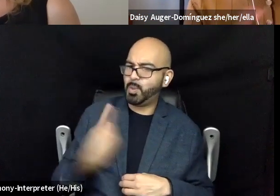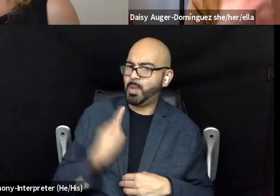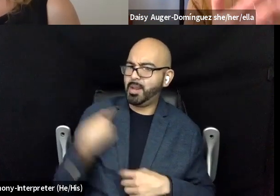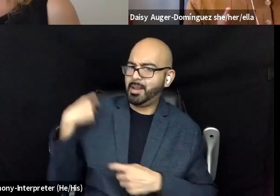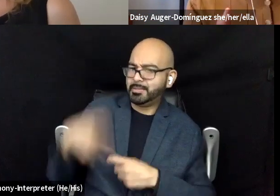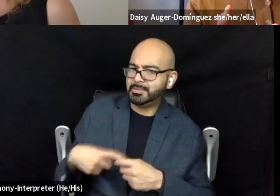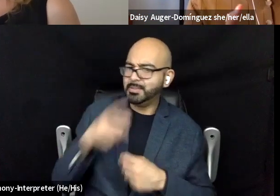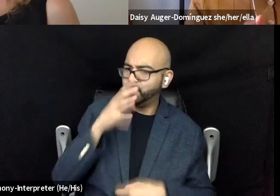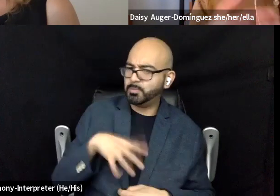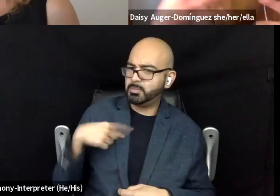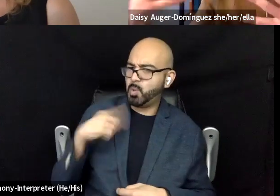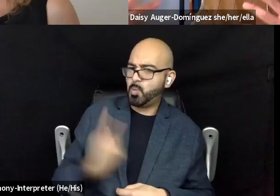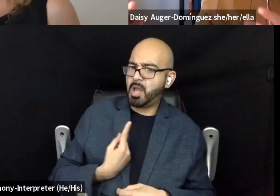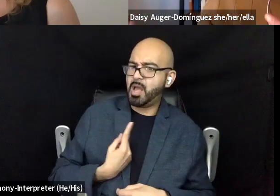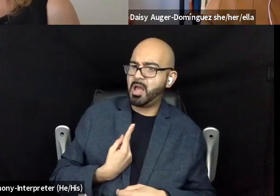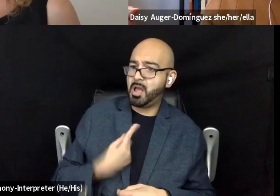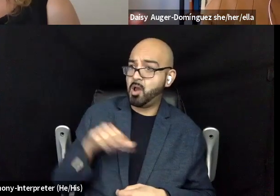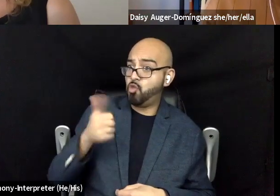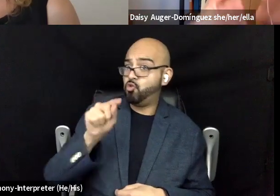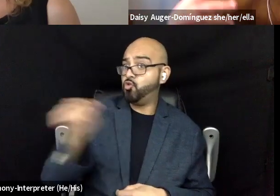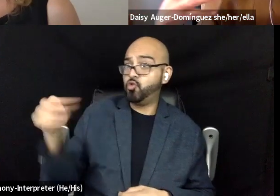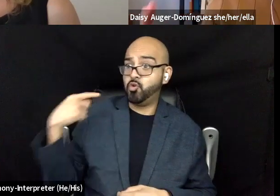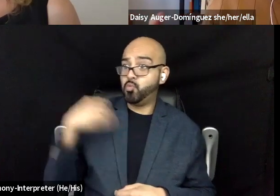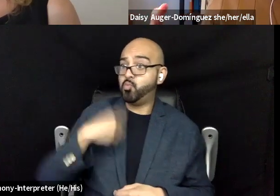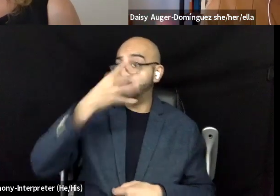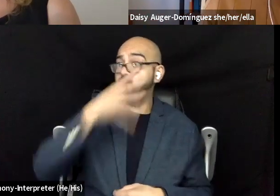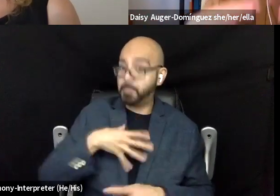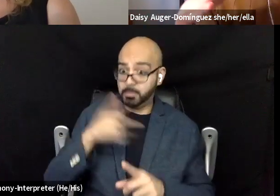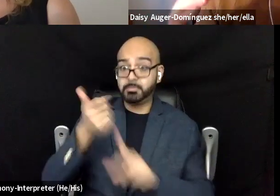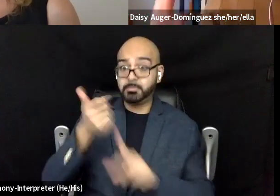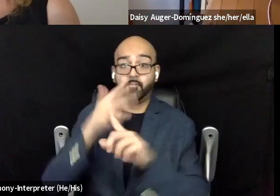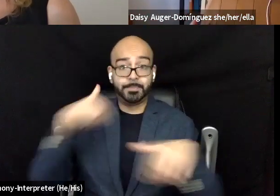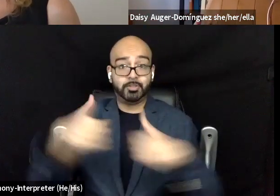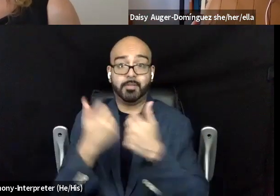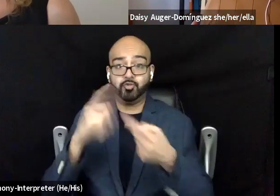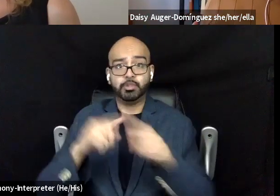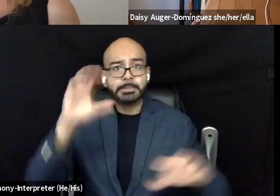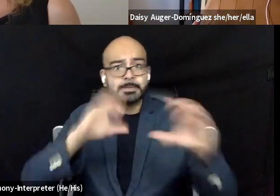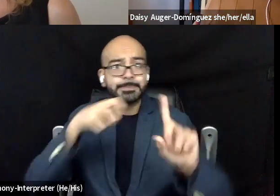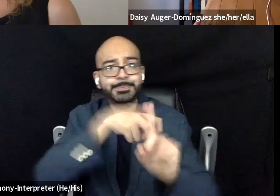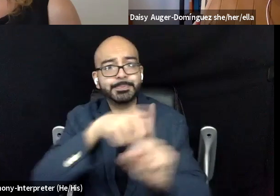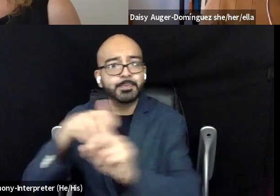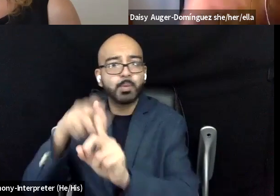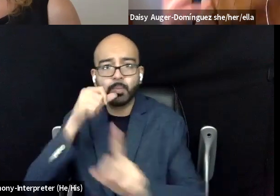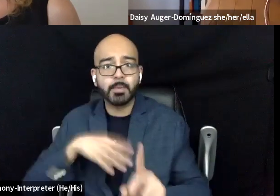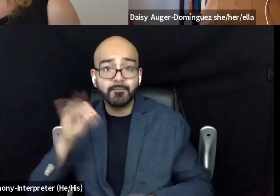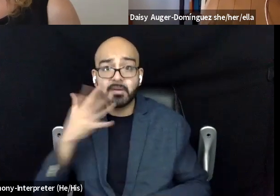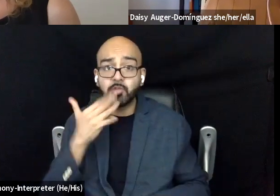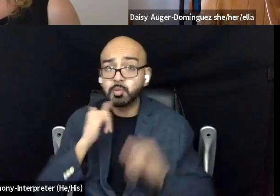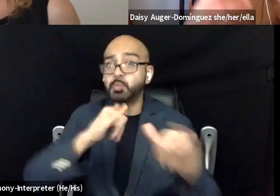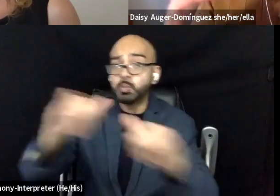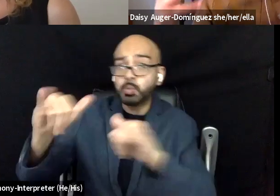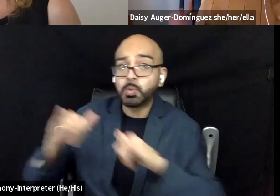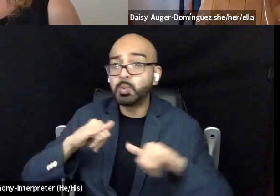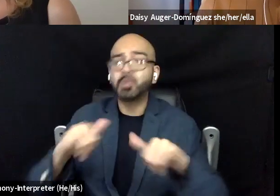going to also be challenged to try and find other women of color and women across difference? And also do it in a way that is not about tokenizing,